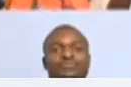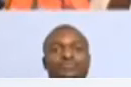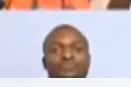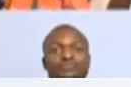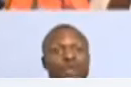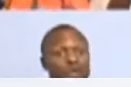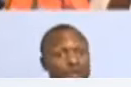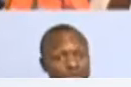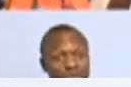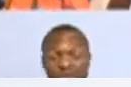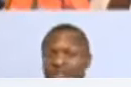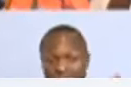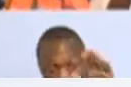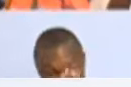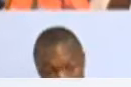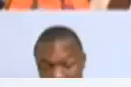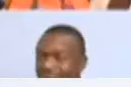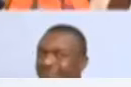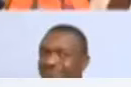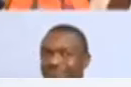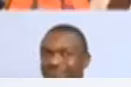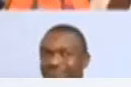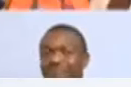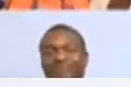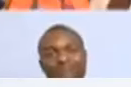without segregation.